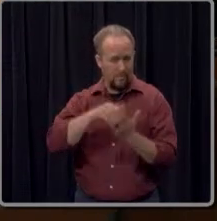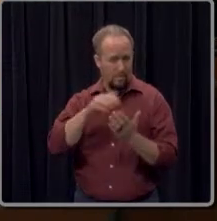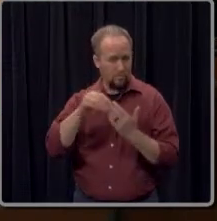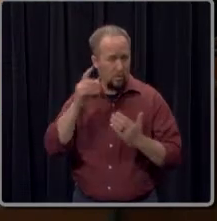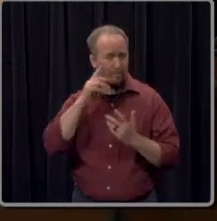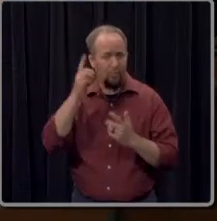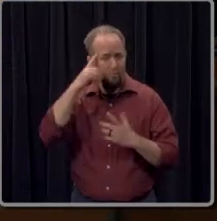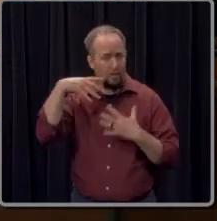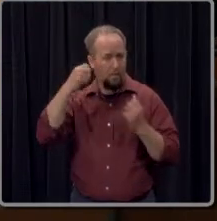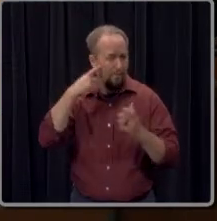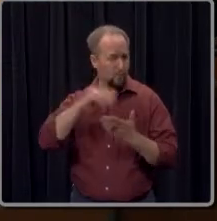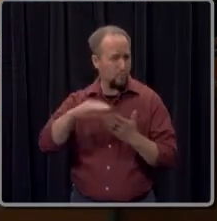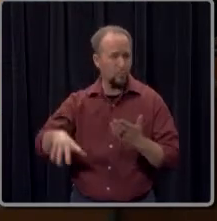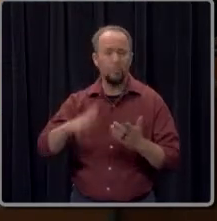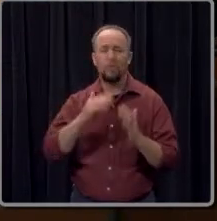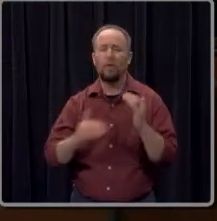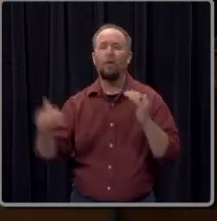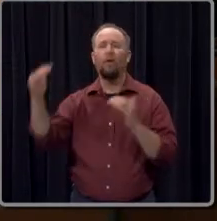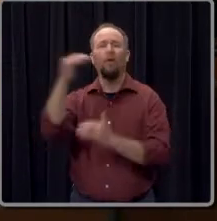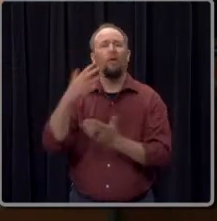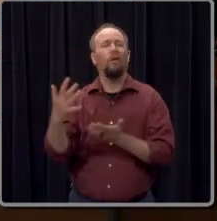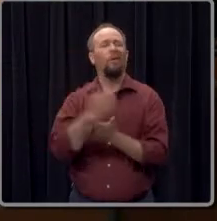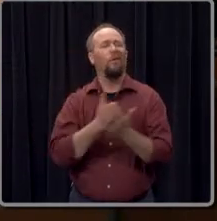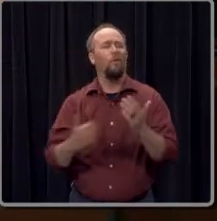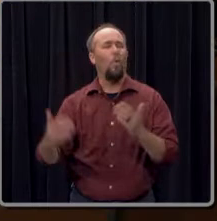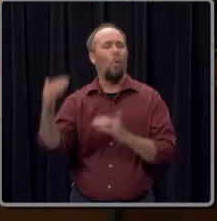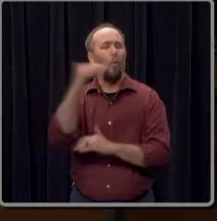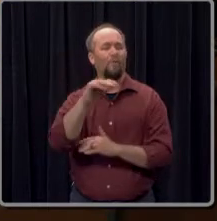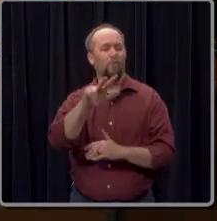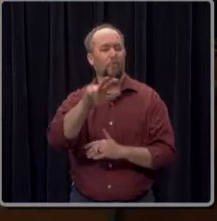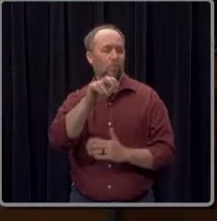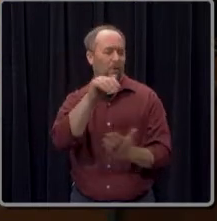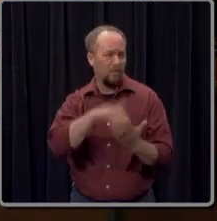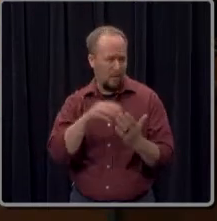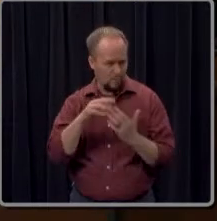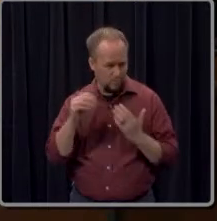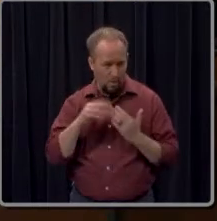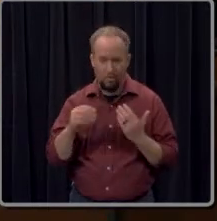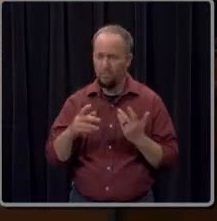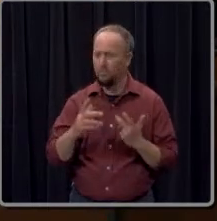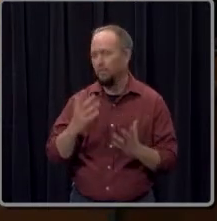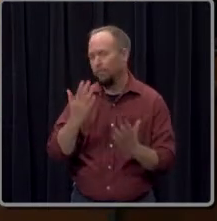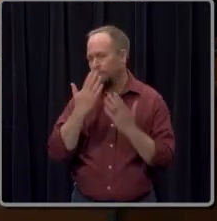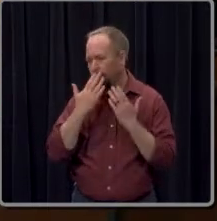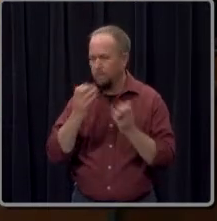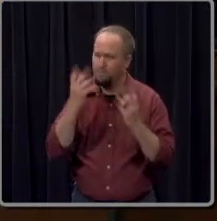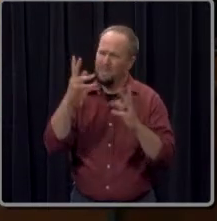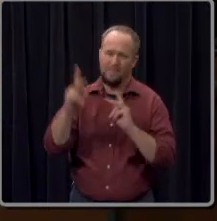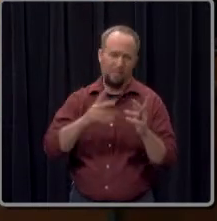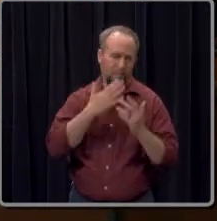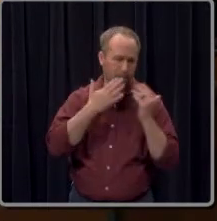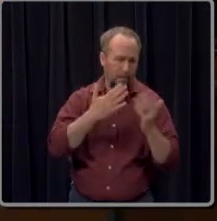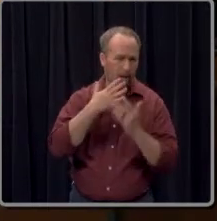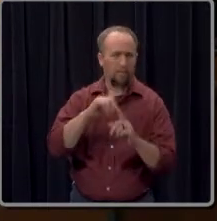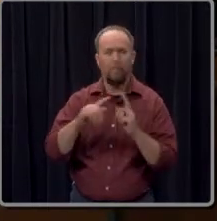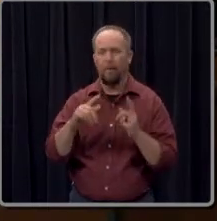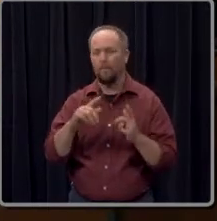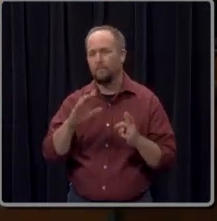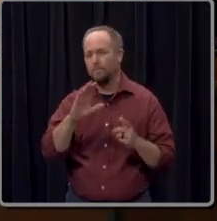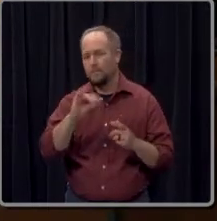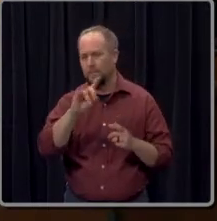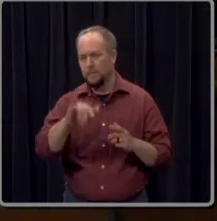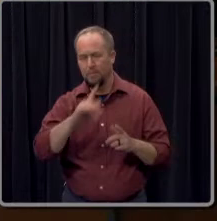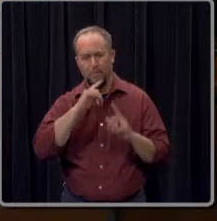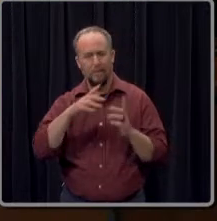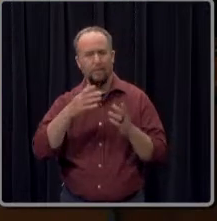students, and they raised over $300,000. So thanks to, I mean, there's so many people to thank, but Cindy on top at the Public